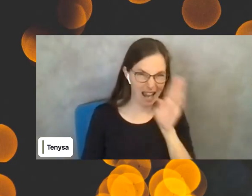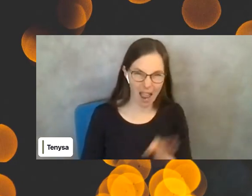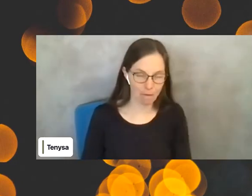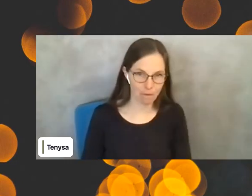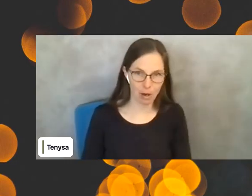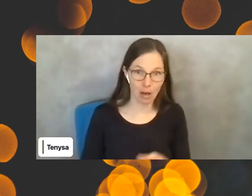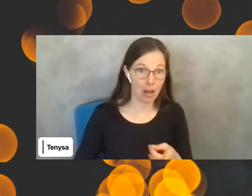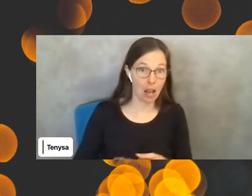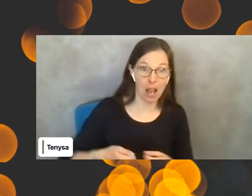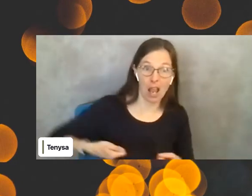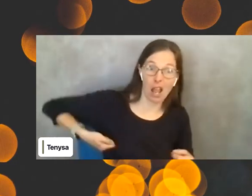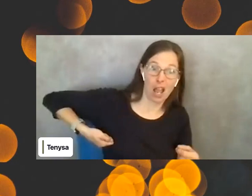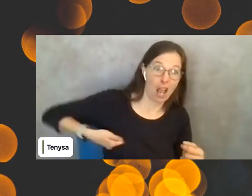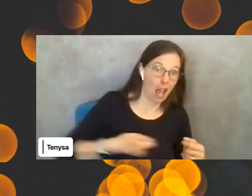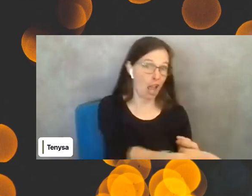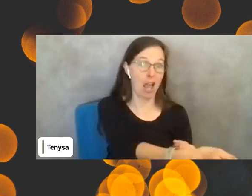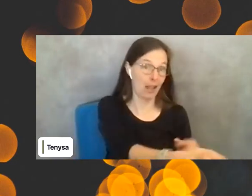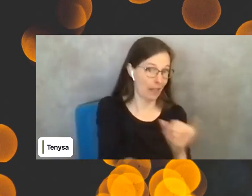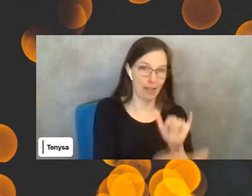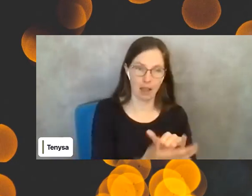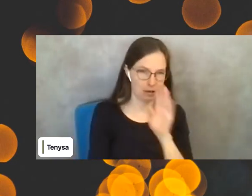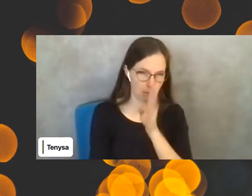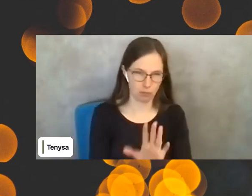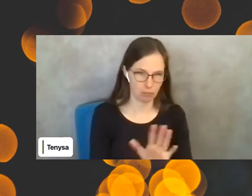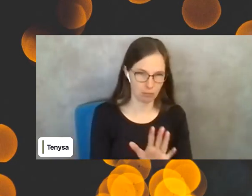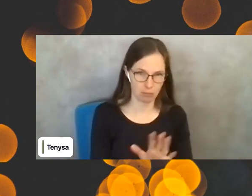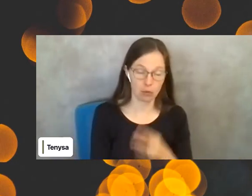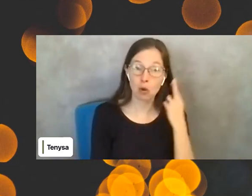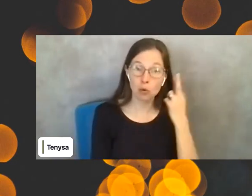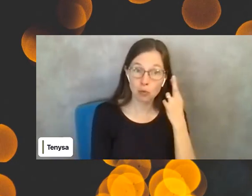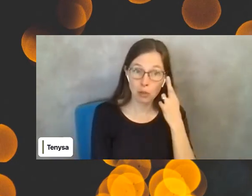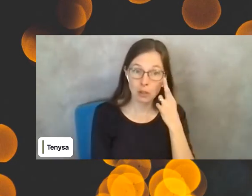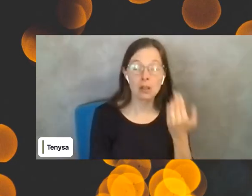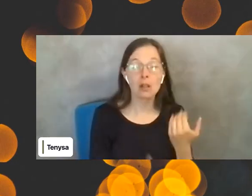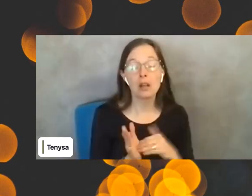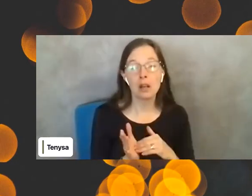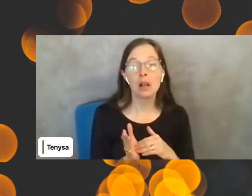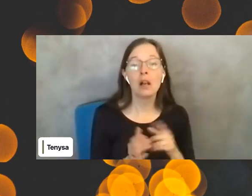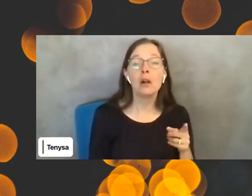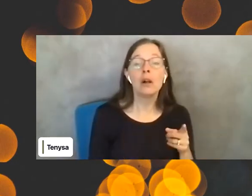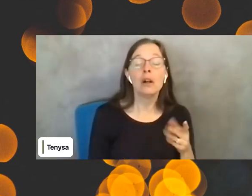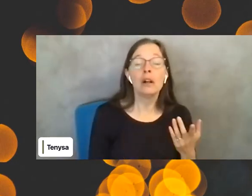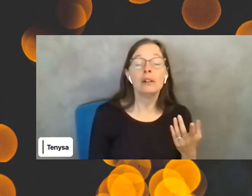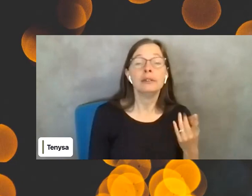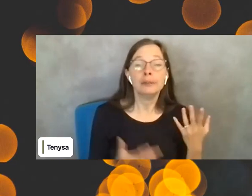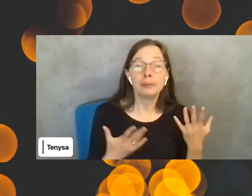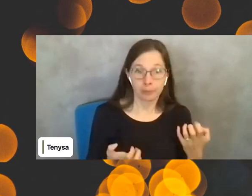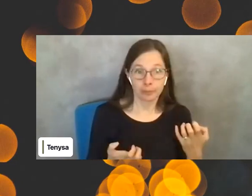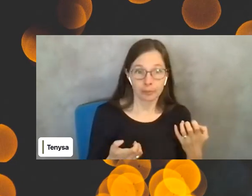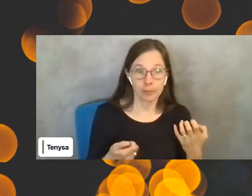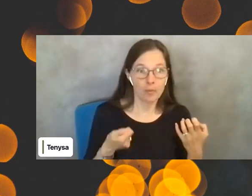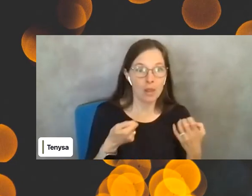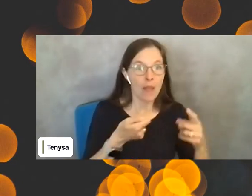want to go in and out. The reason why, again, if you want to get your weapon in